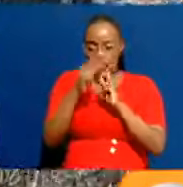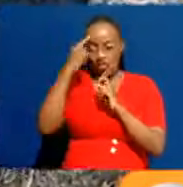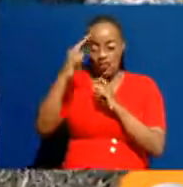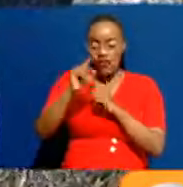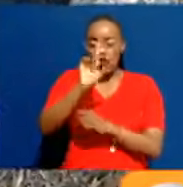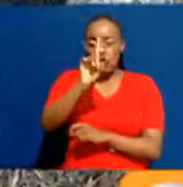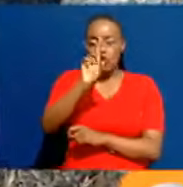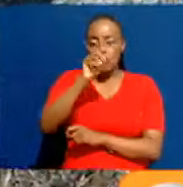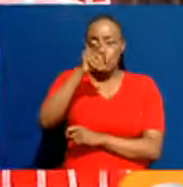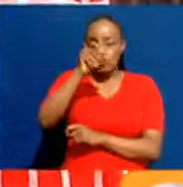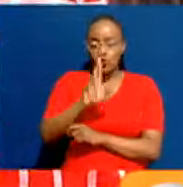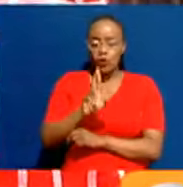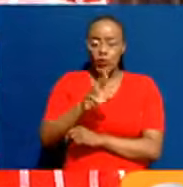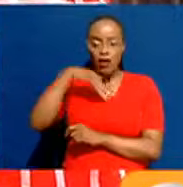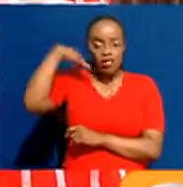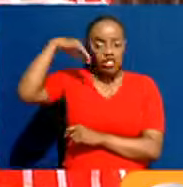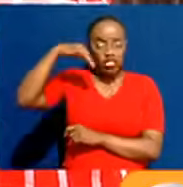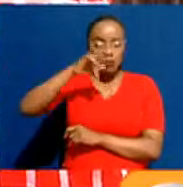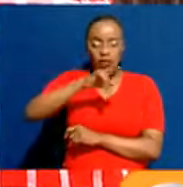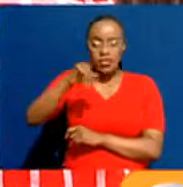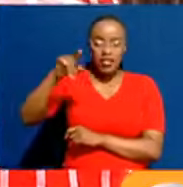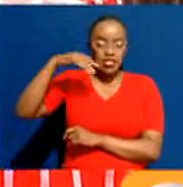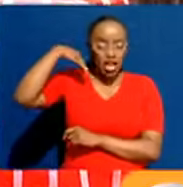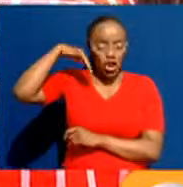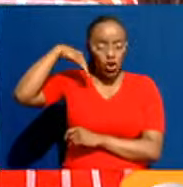Dorper sheep. Kondoo hawa,